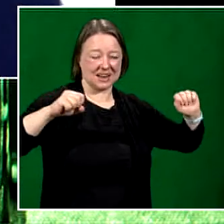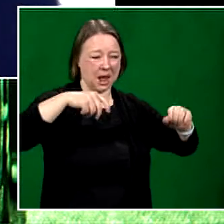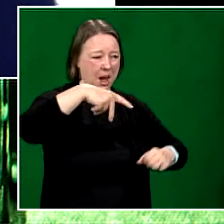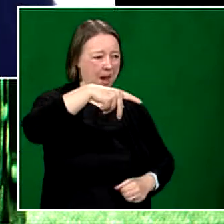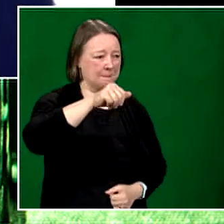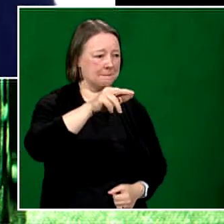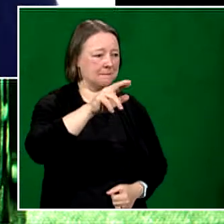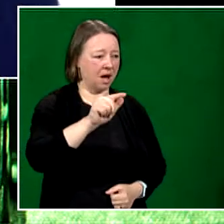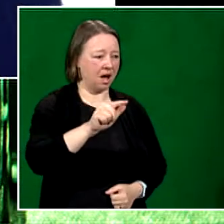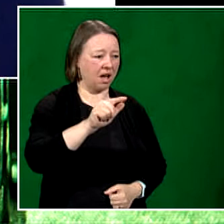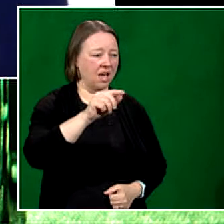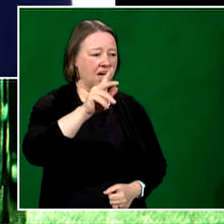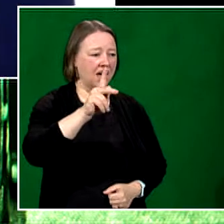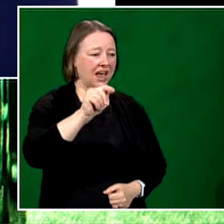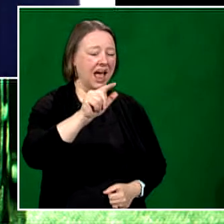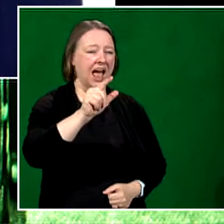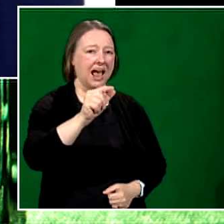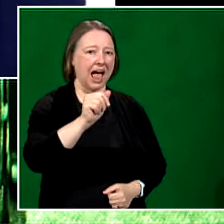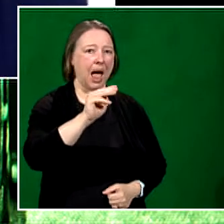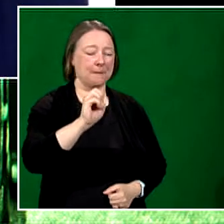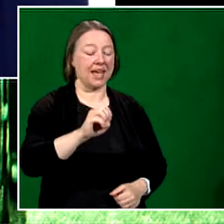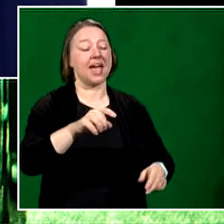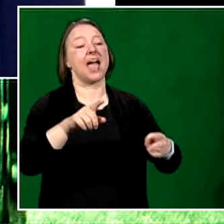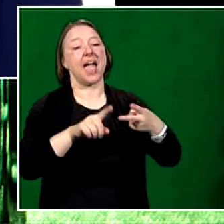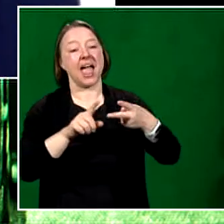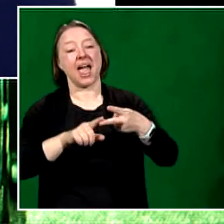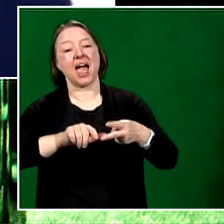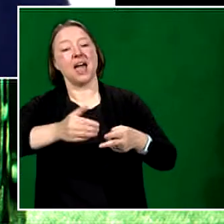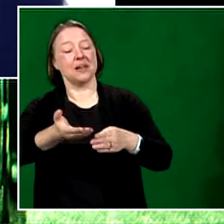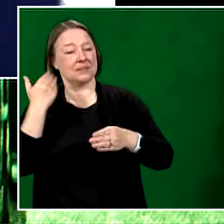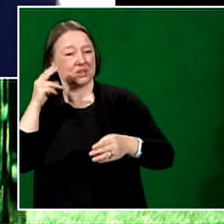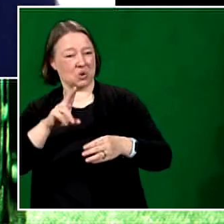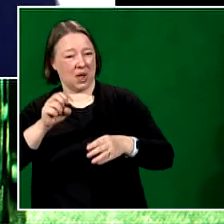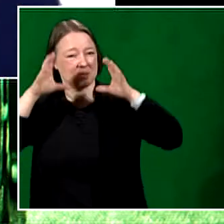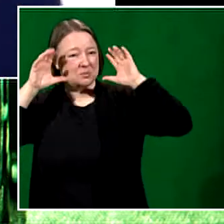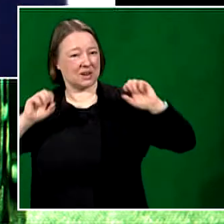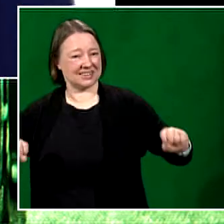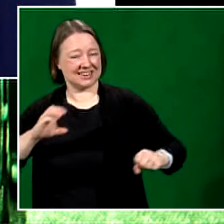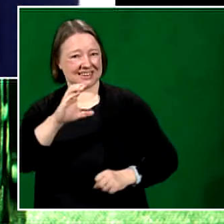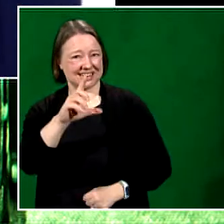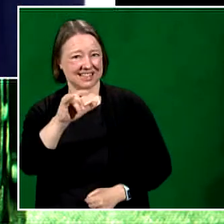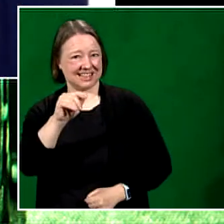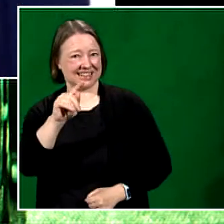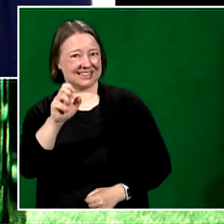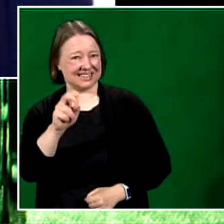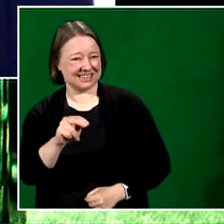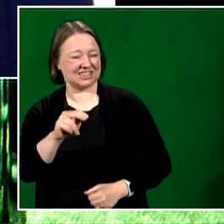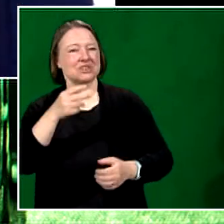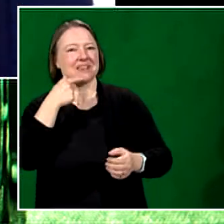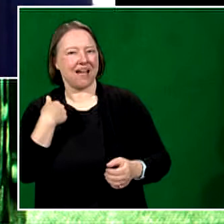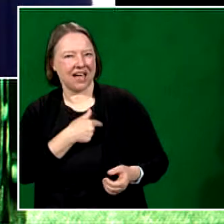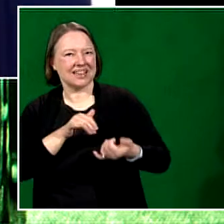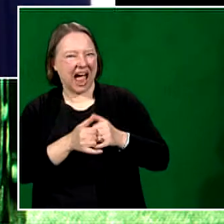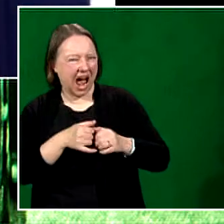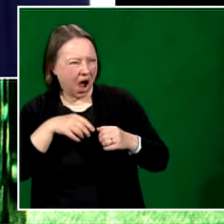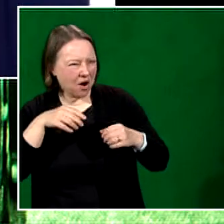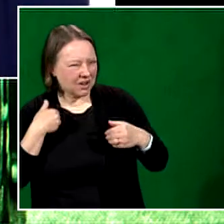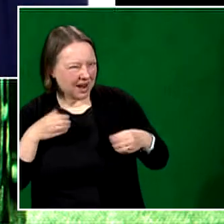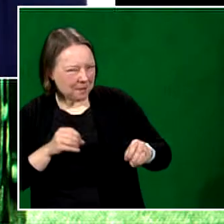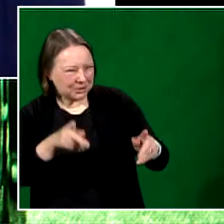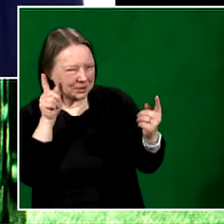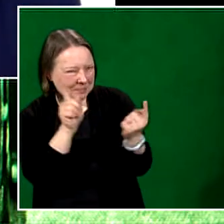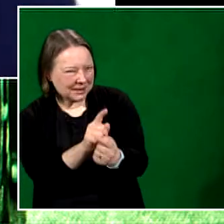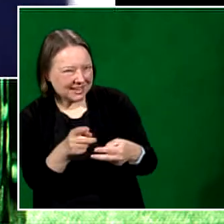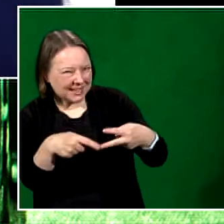Kagame, and former US President Bill Clinton. So tell us about that and tell us about how those opportunities came about.